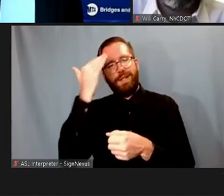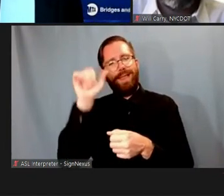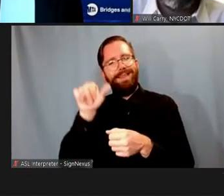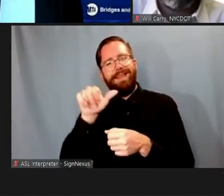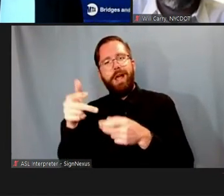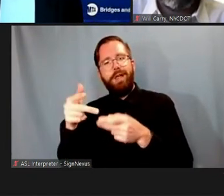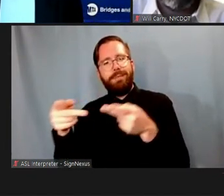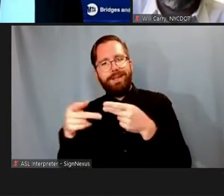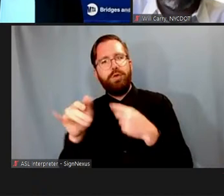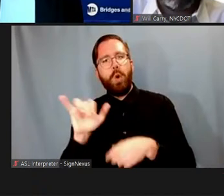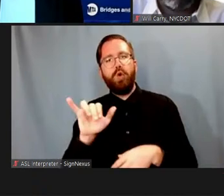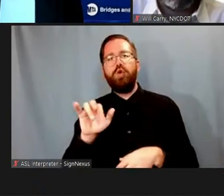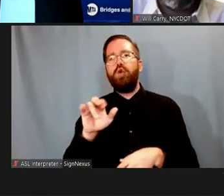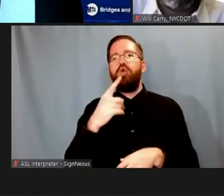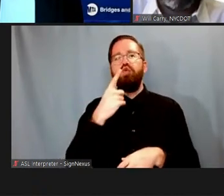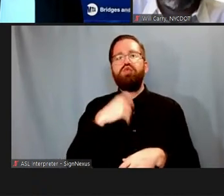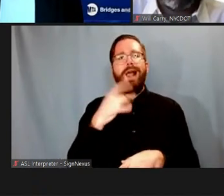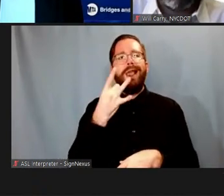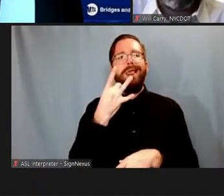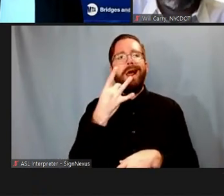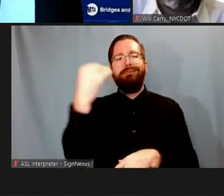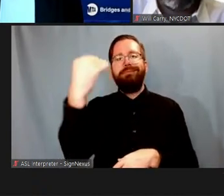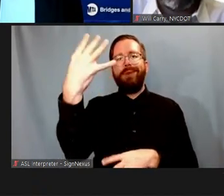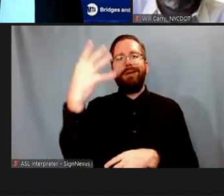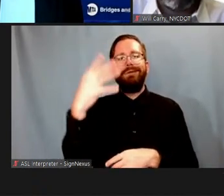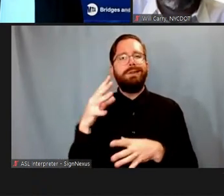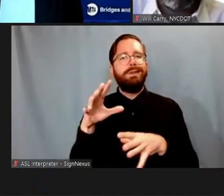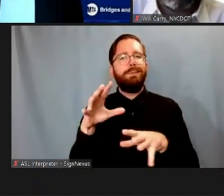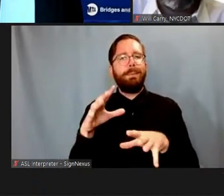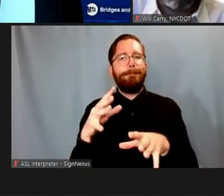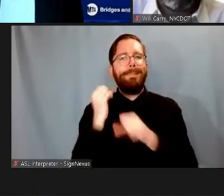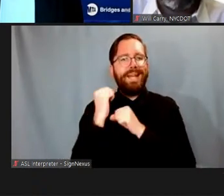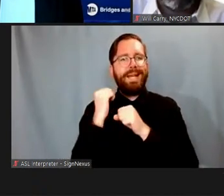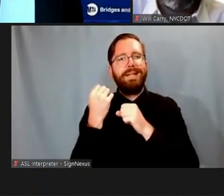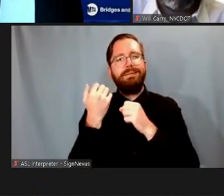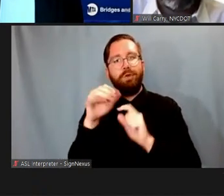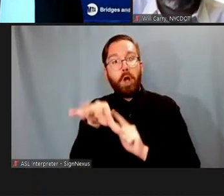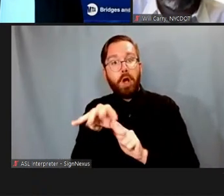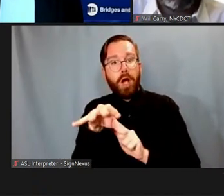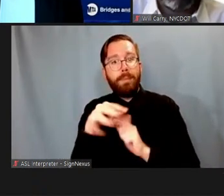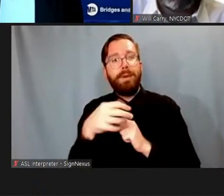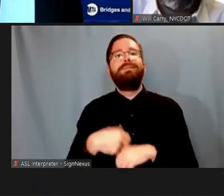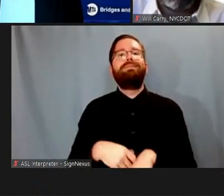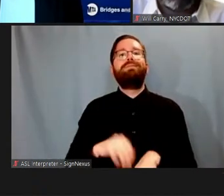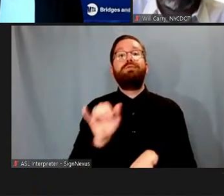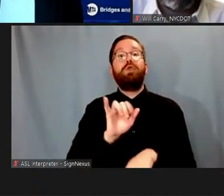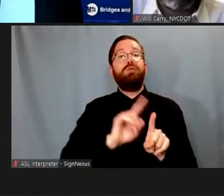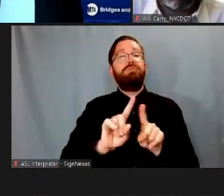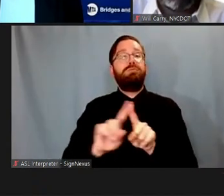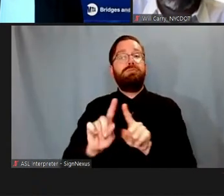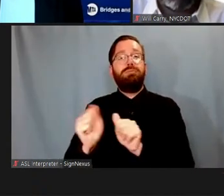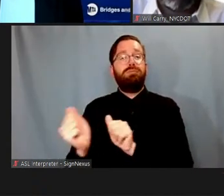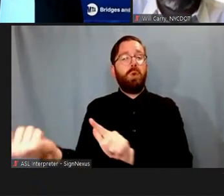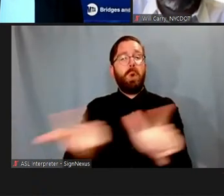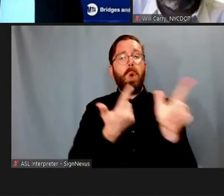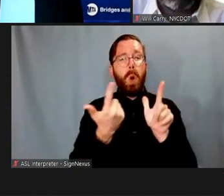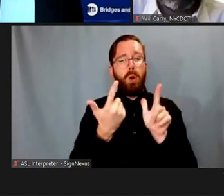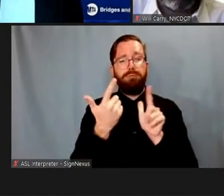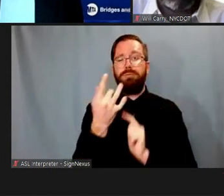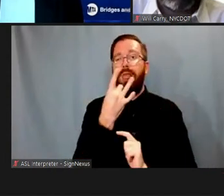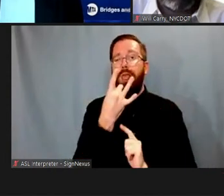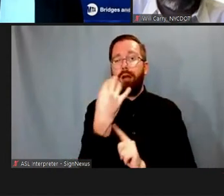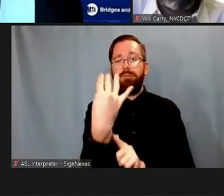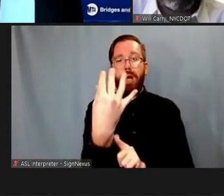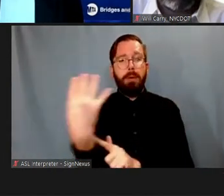acoustic cameras digitized and streamlined into every traffic light across all five boroughs car free broadway